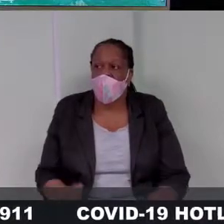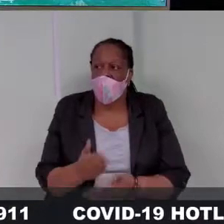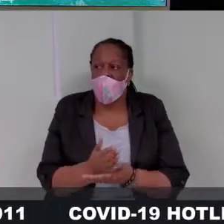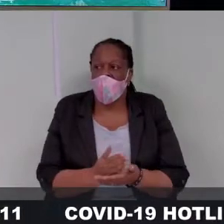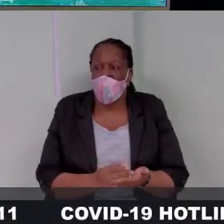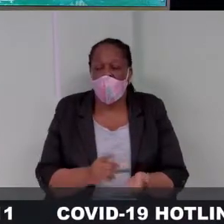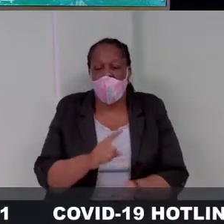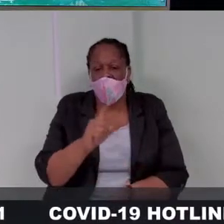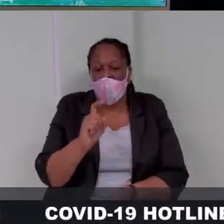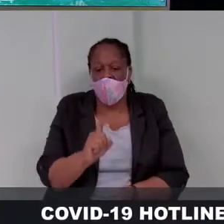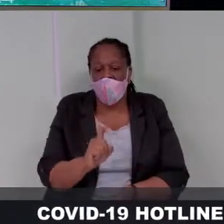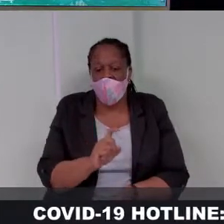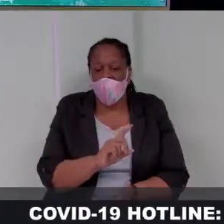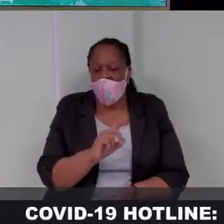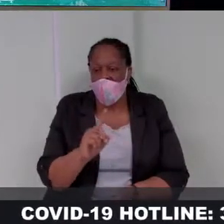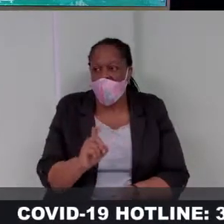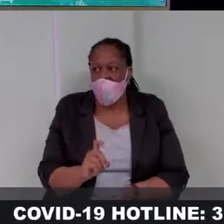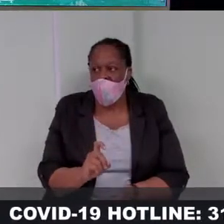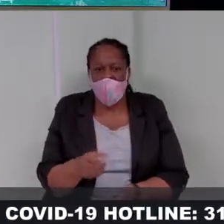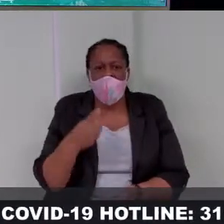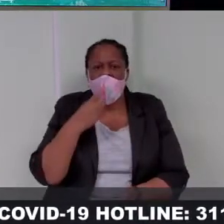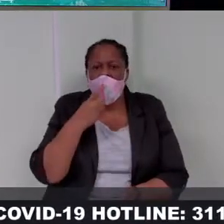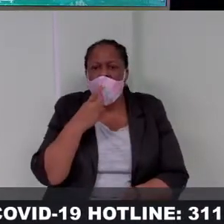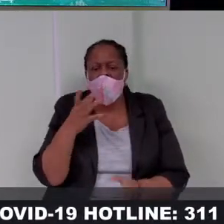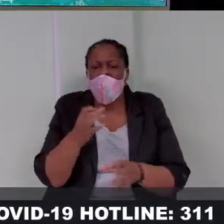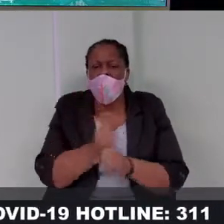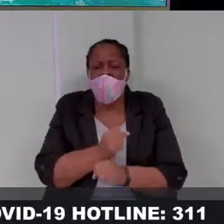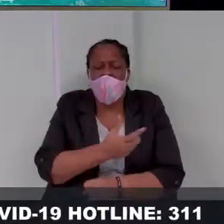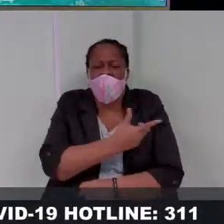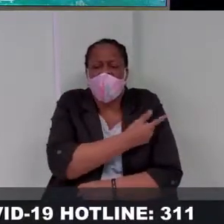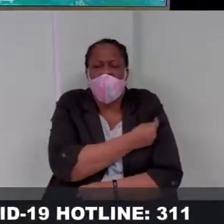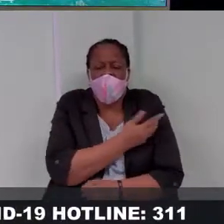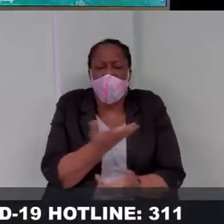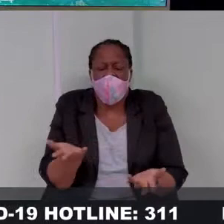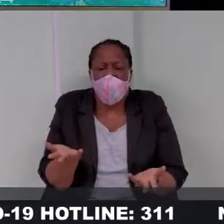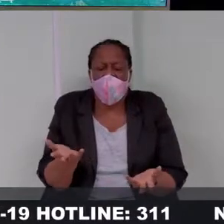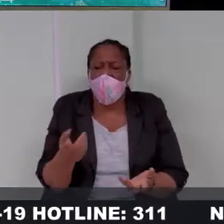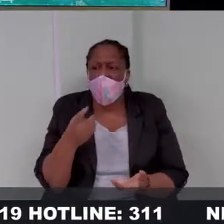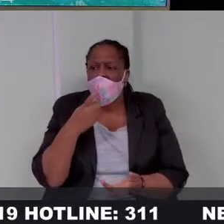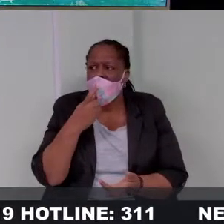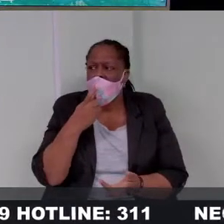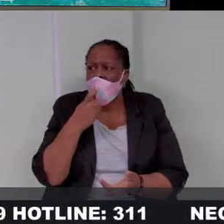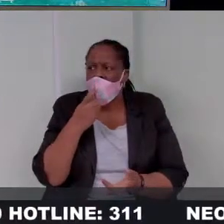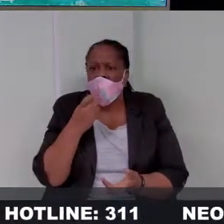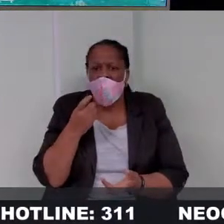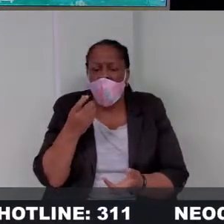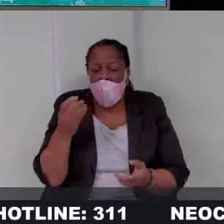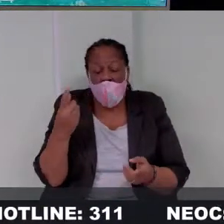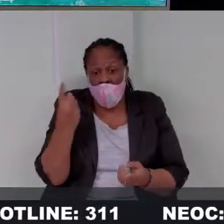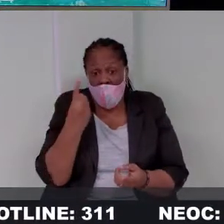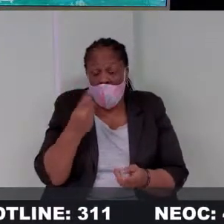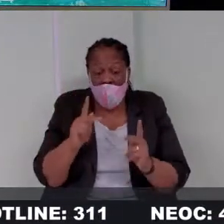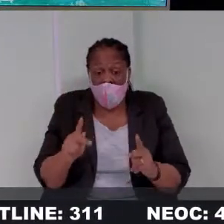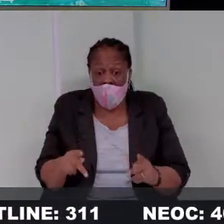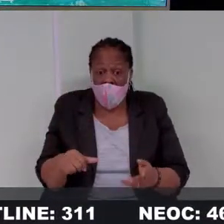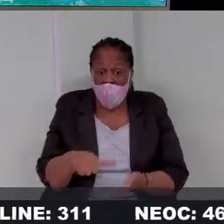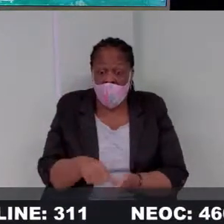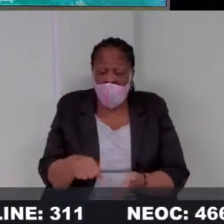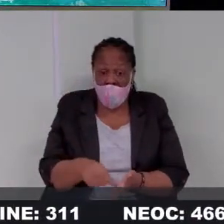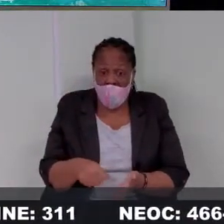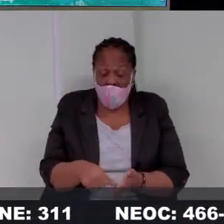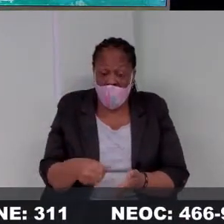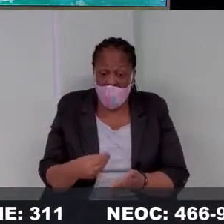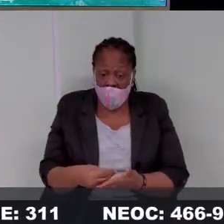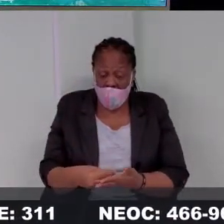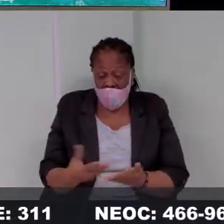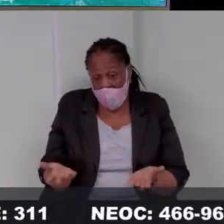too, well, who is going to get the vaccine? Is it just persons who have money, etc.? The vaccine will be given to those who need it first. And so those are